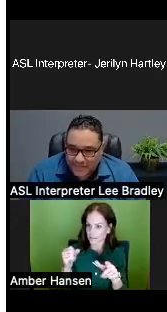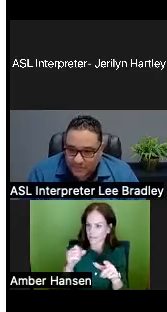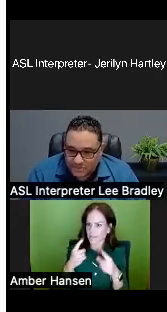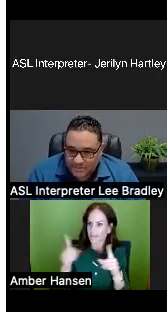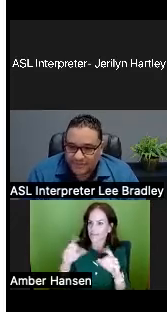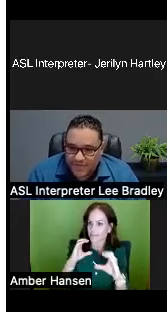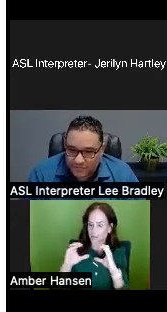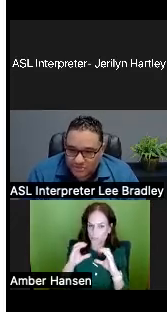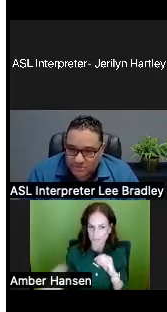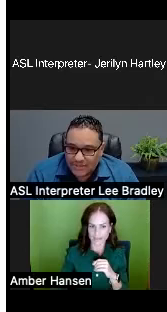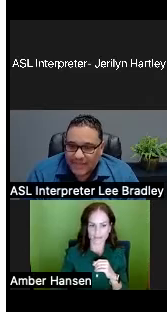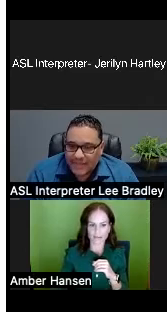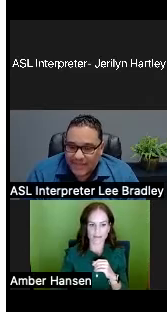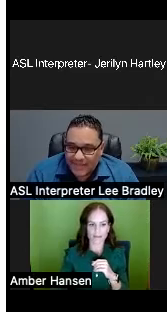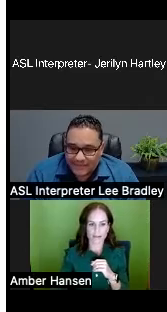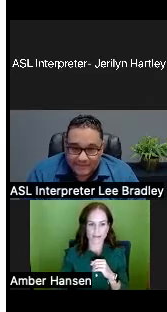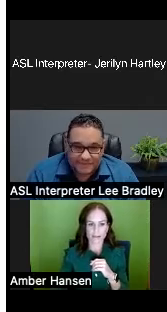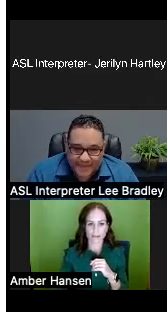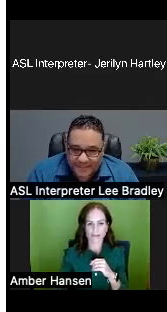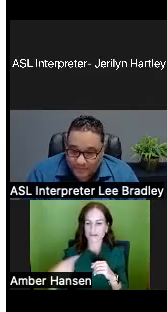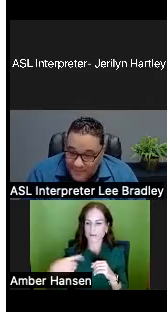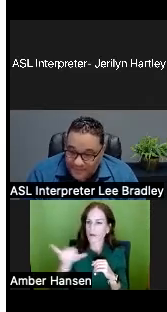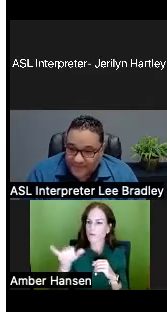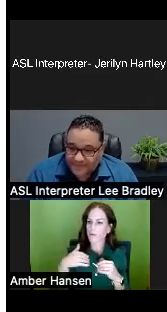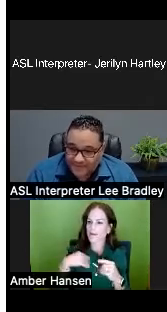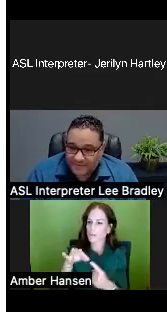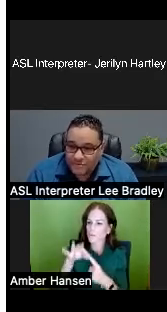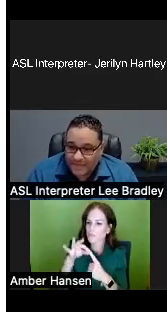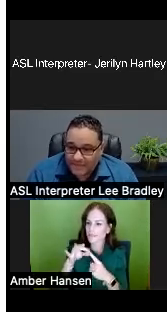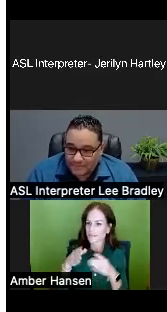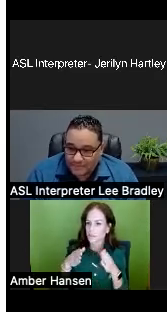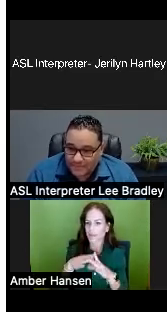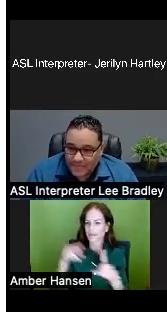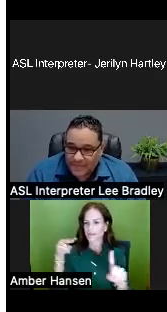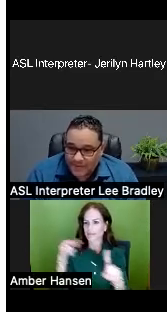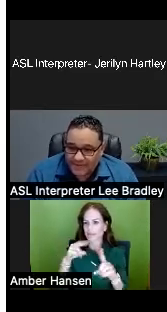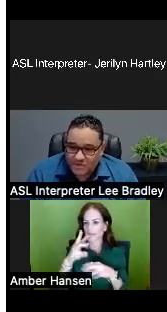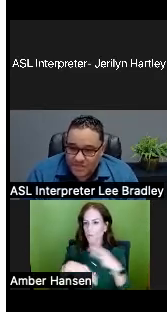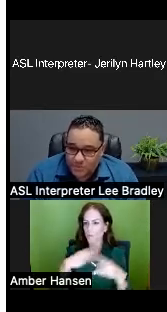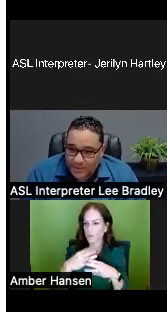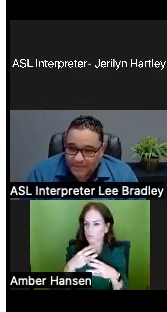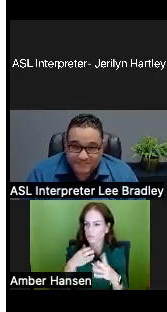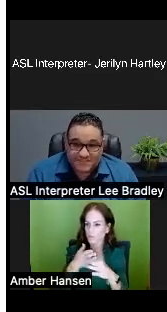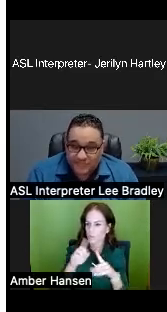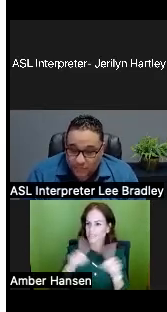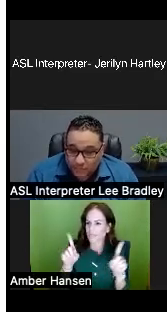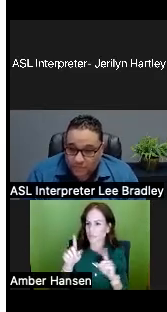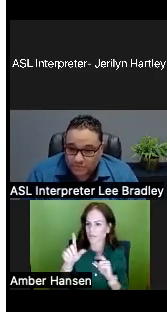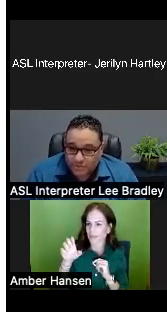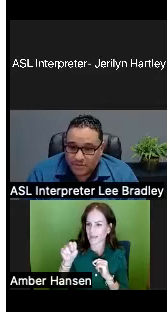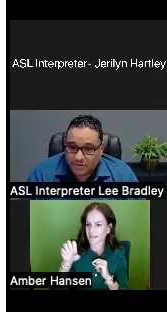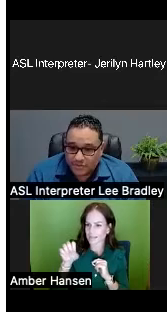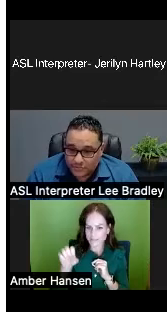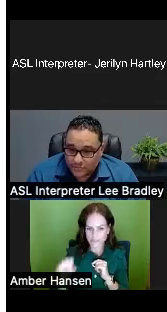sign language and the language and the fact that we have effective communication. And we have a unique way of seeing the